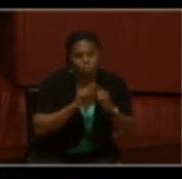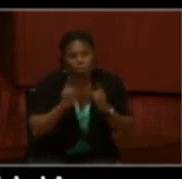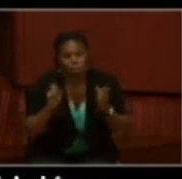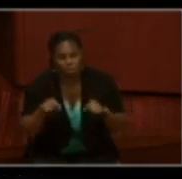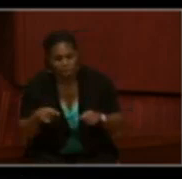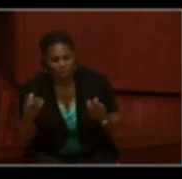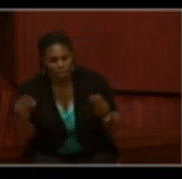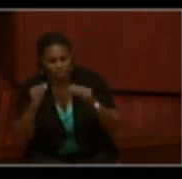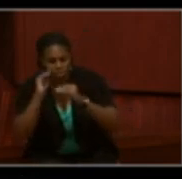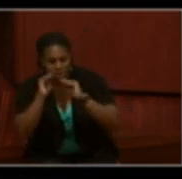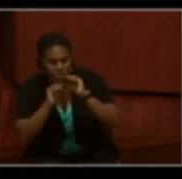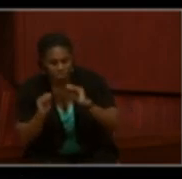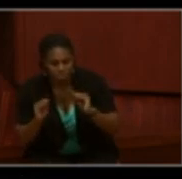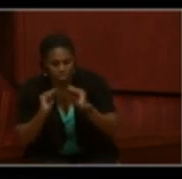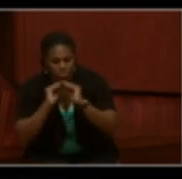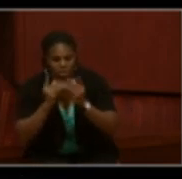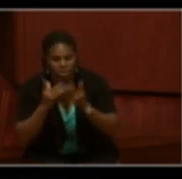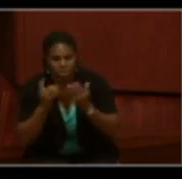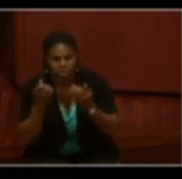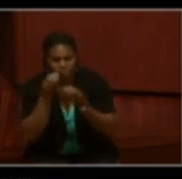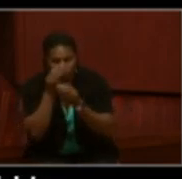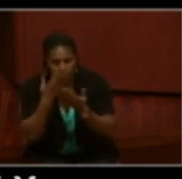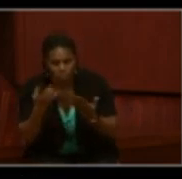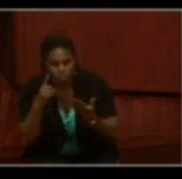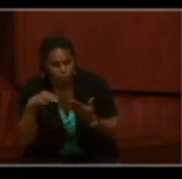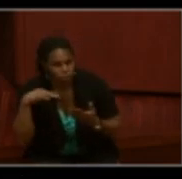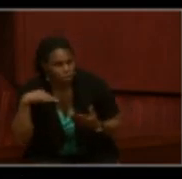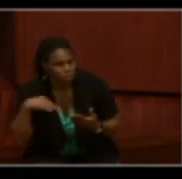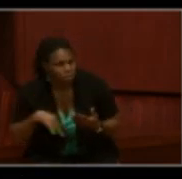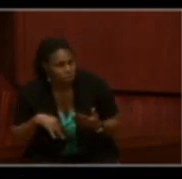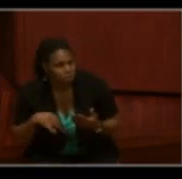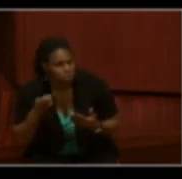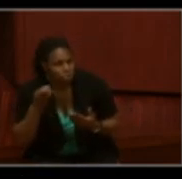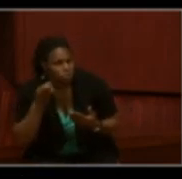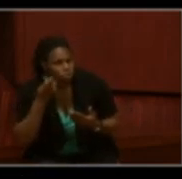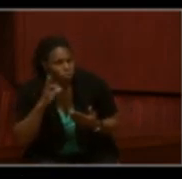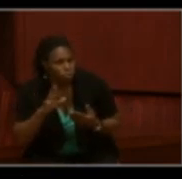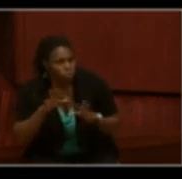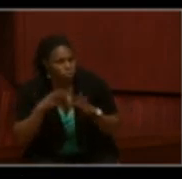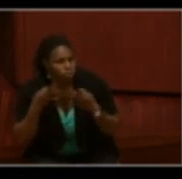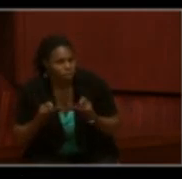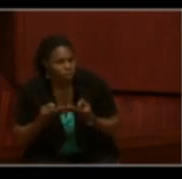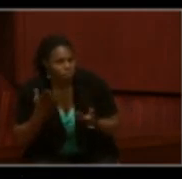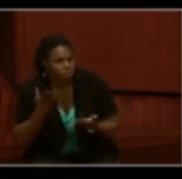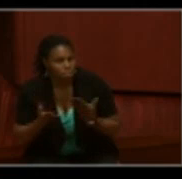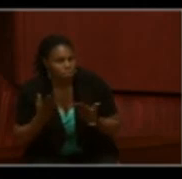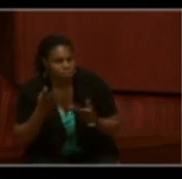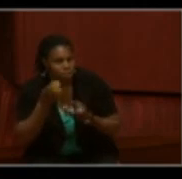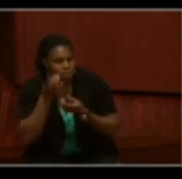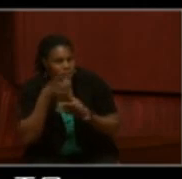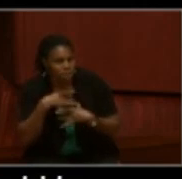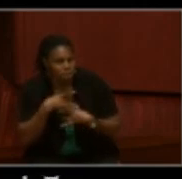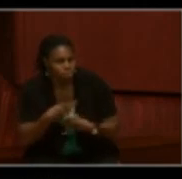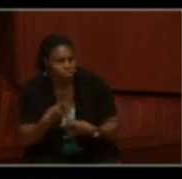at least prove his service for benefits or for family that may be interested in genealogy.